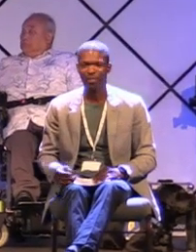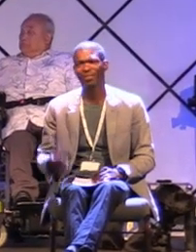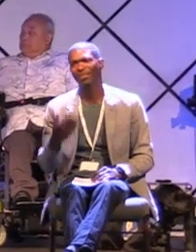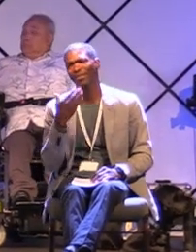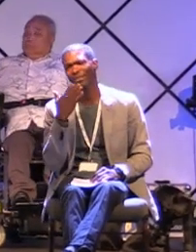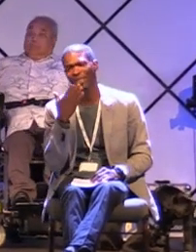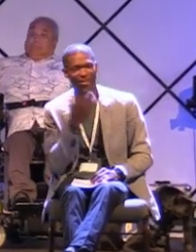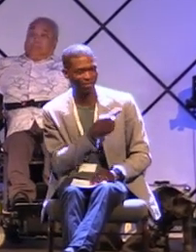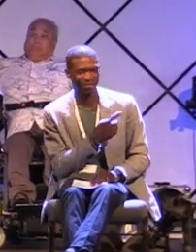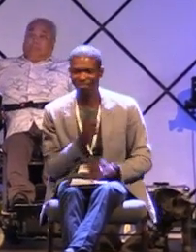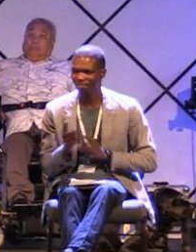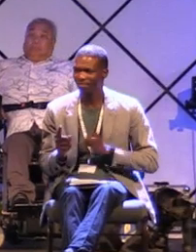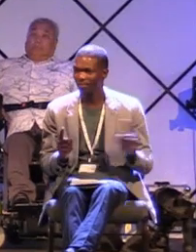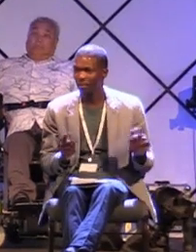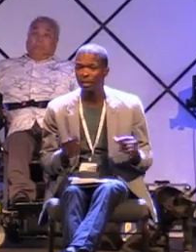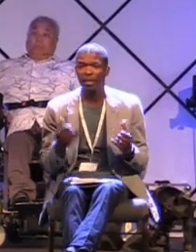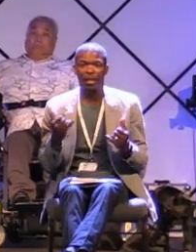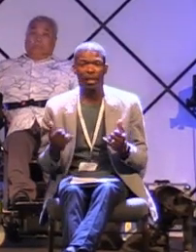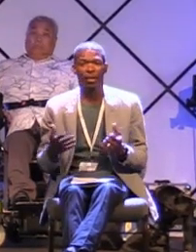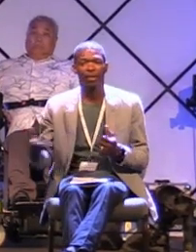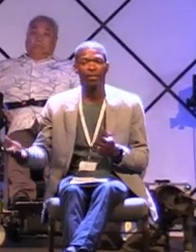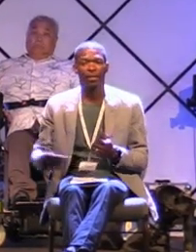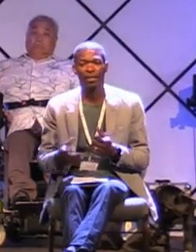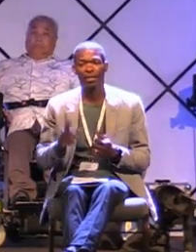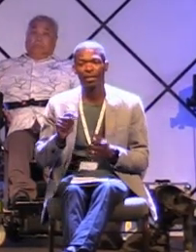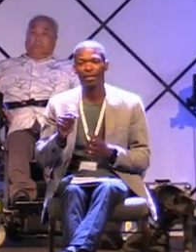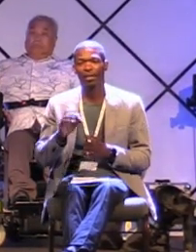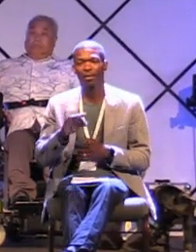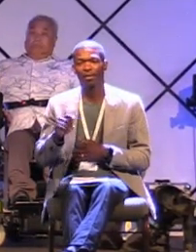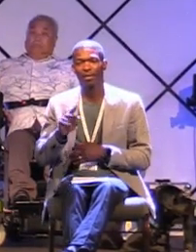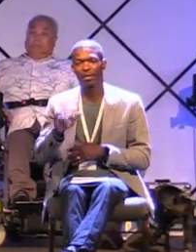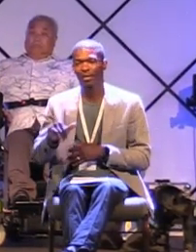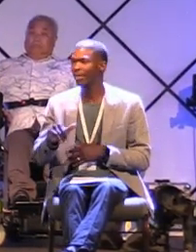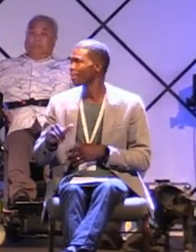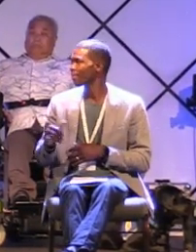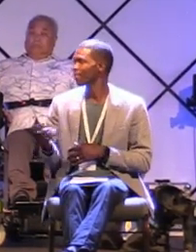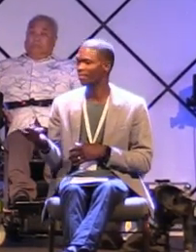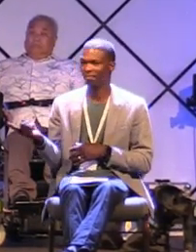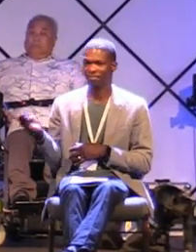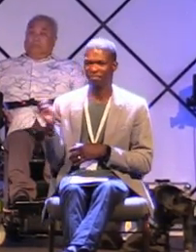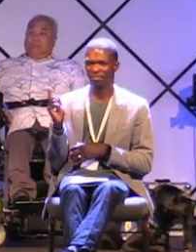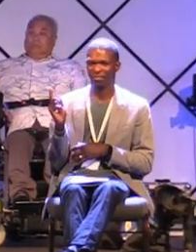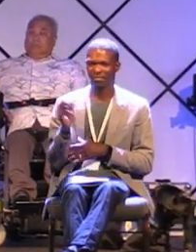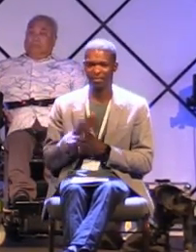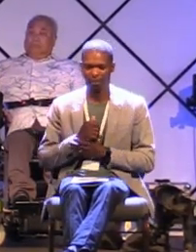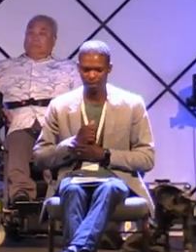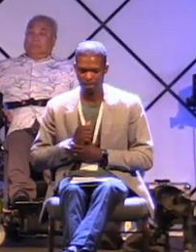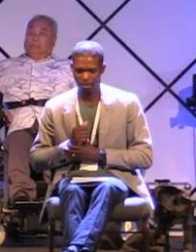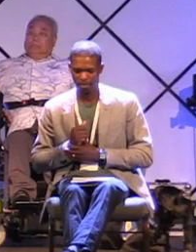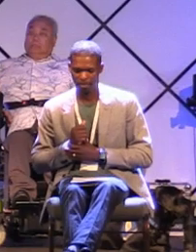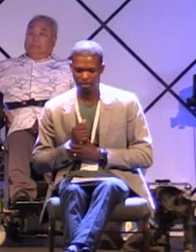Thank you, Joe. I would like to invite Tiffany to center stage, please.